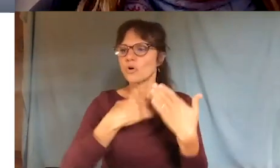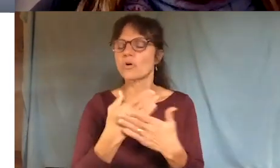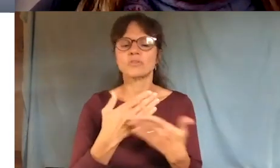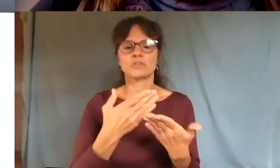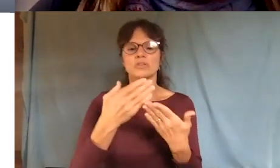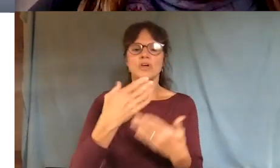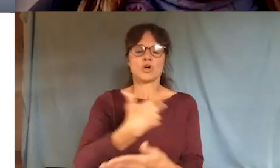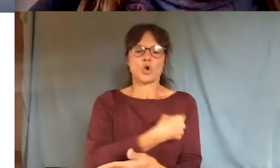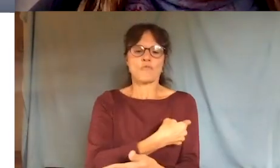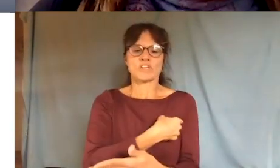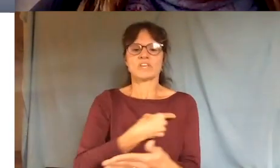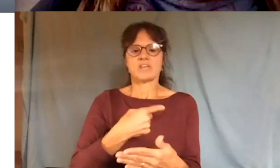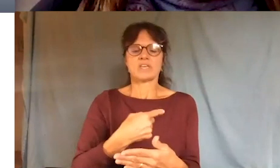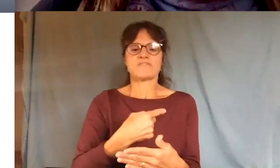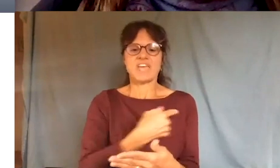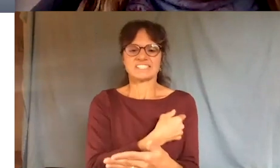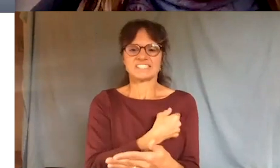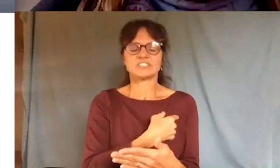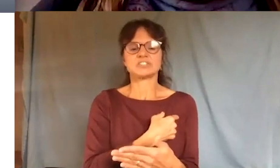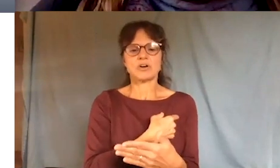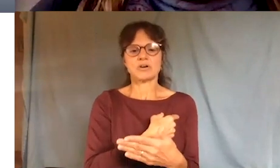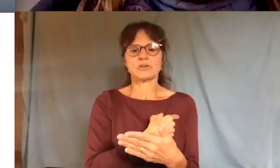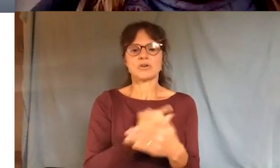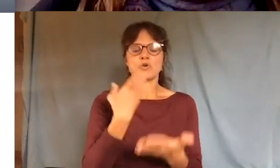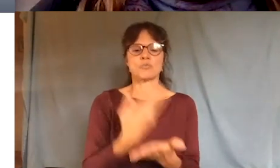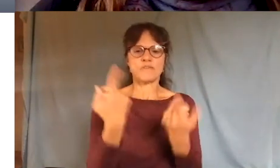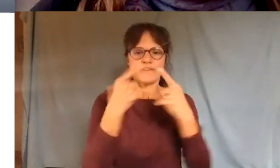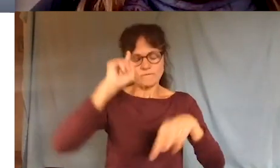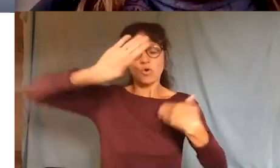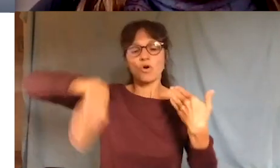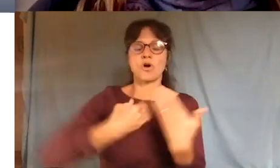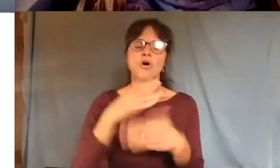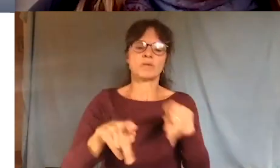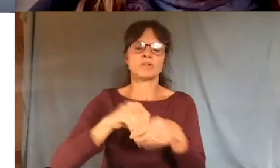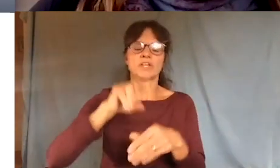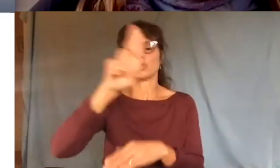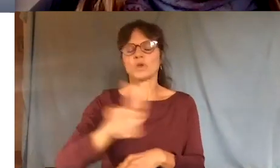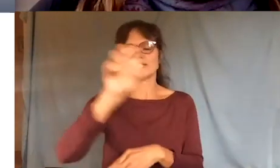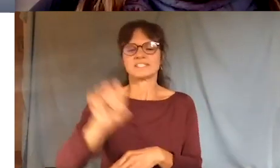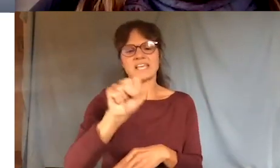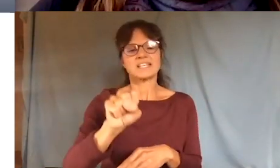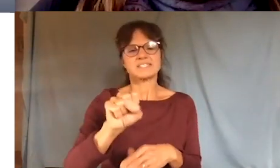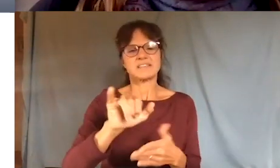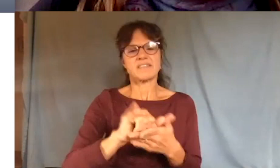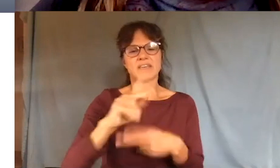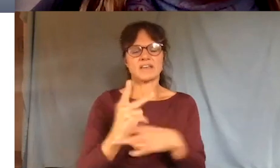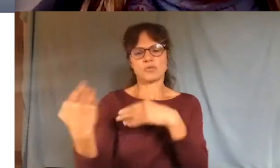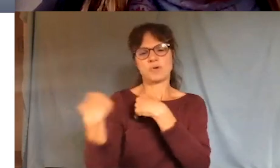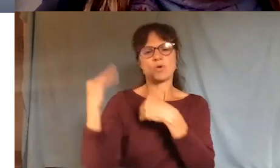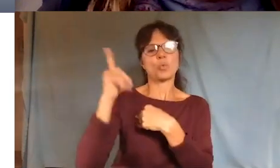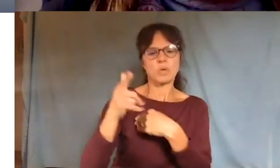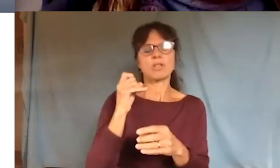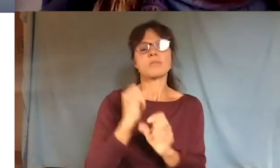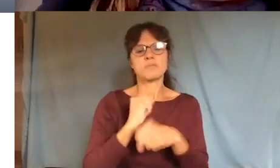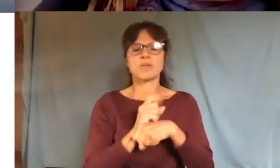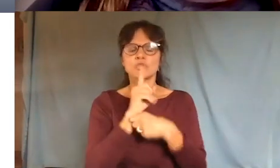COVID-19 vaccine is shown to be effective for all people living in the United States. And this accountability will make sure